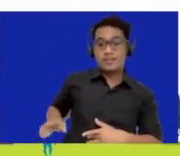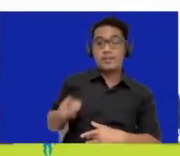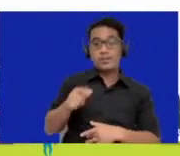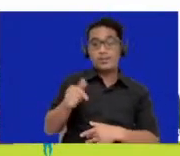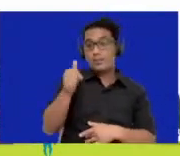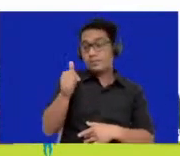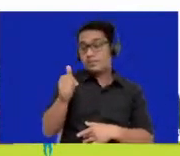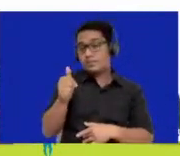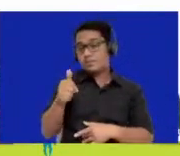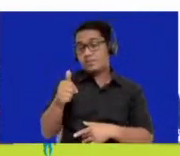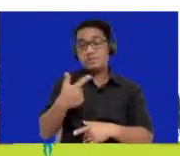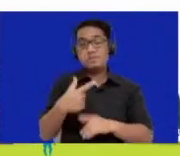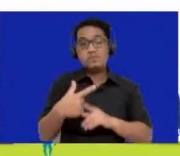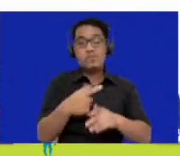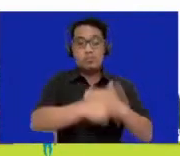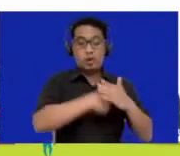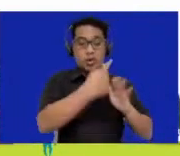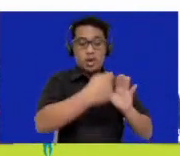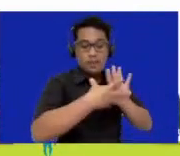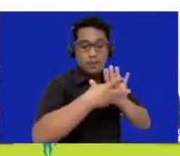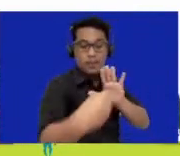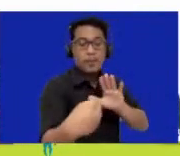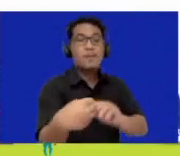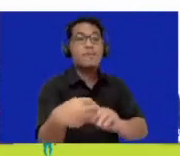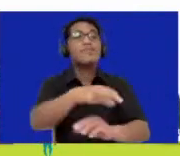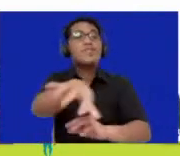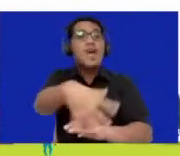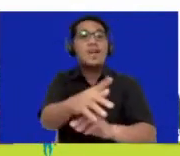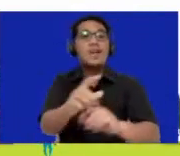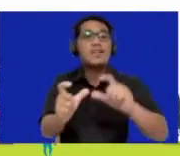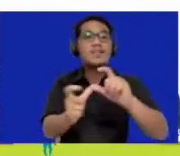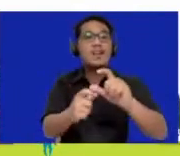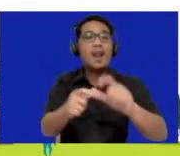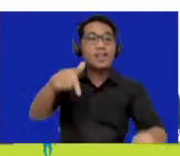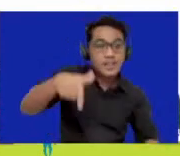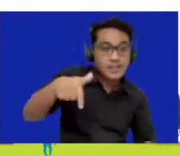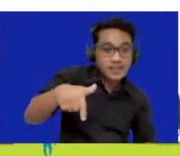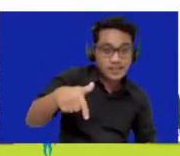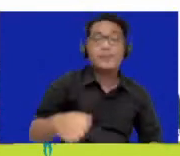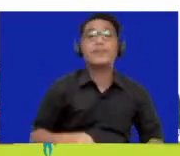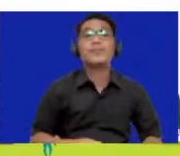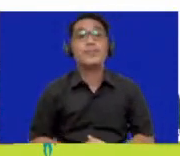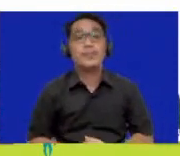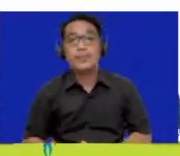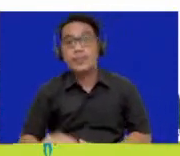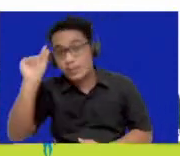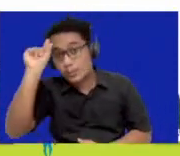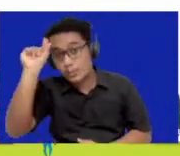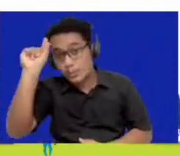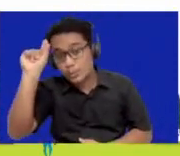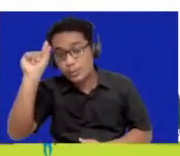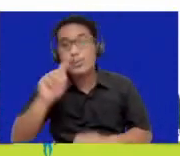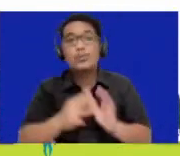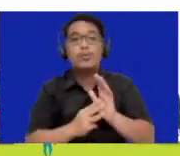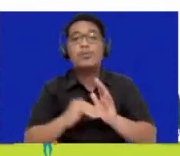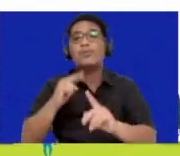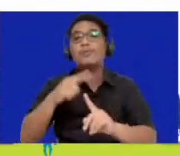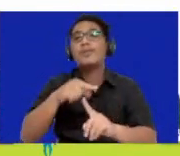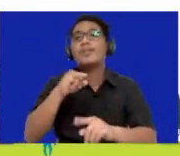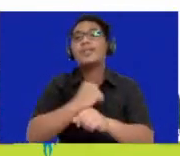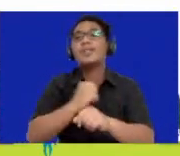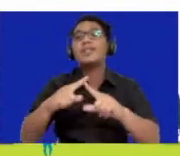people, households, communities, and systems to mitigate, adapt, and recover from natural shocks and